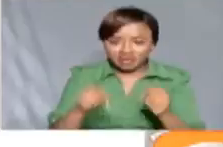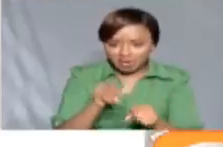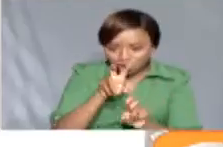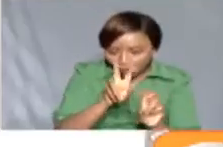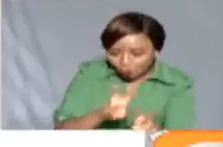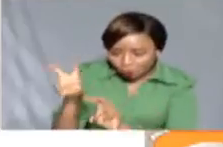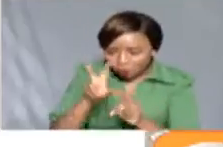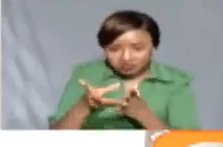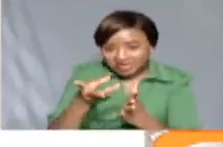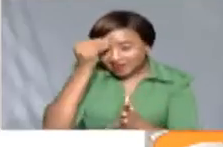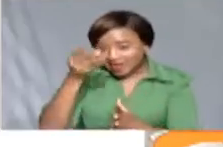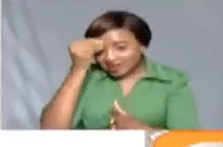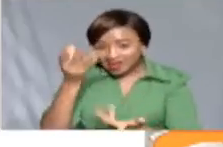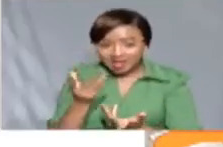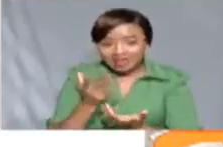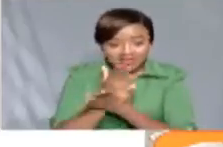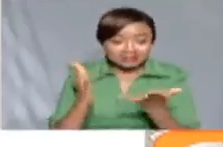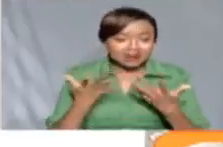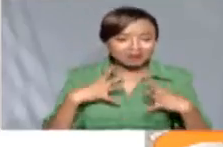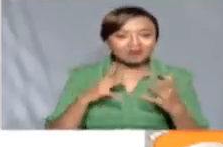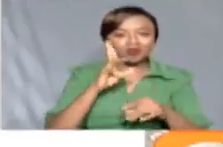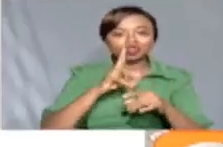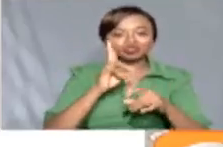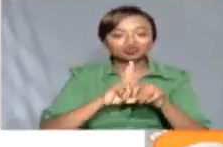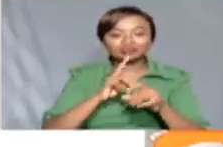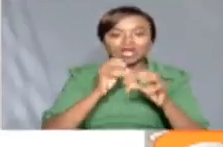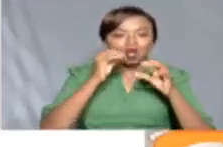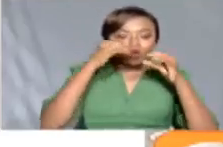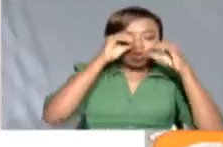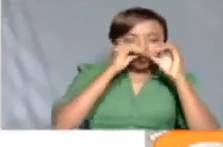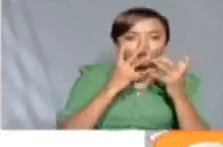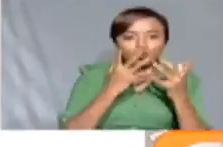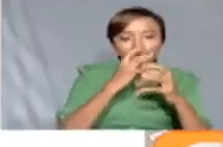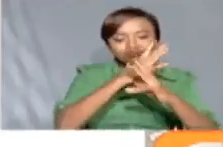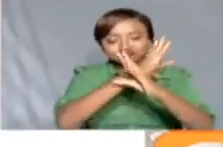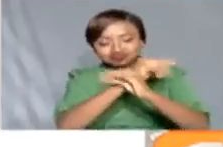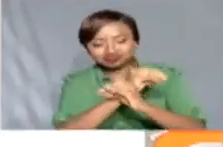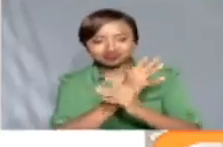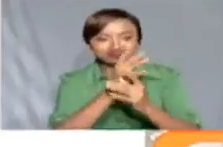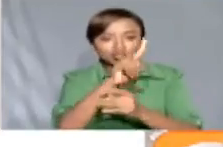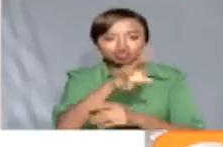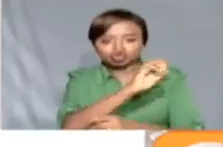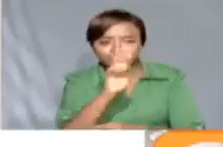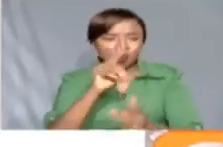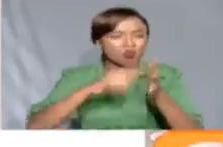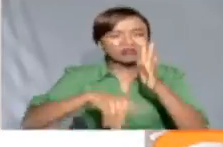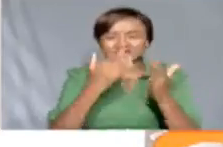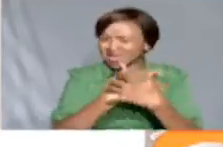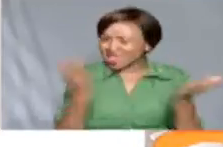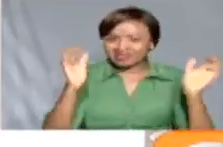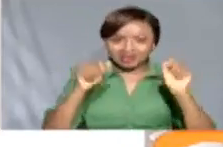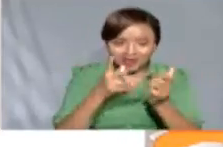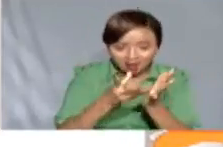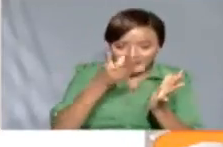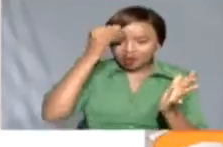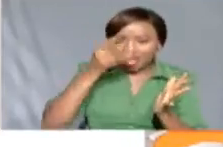that lesson. The more urban ones are trying out Google Classroom, Microsoft Teams, Zoom, WhatsApp, you name it.